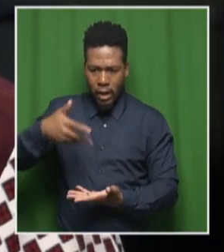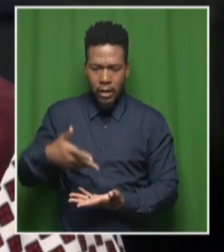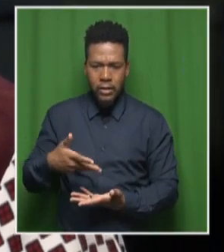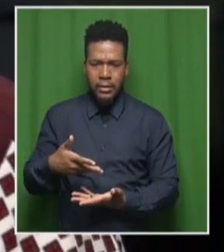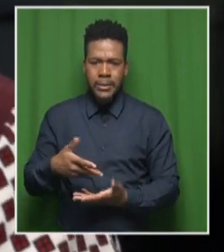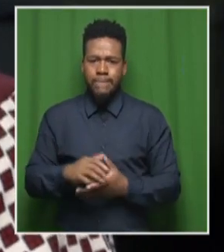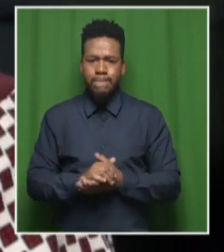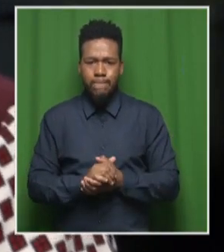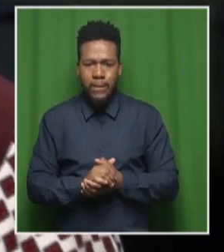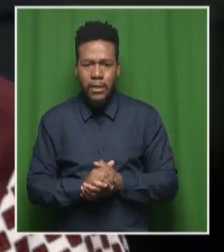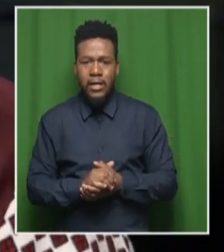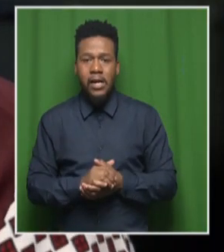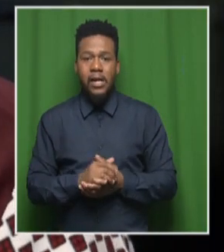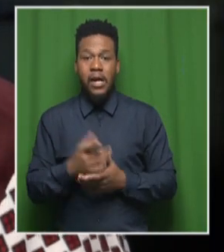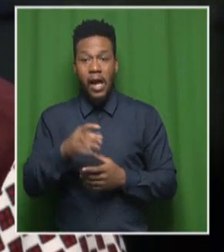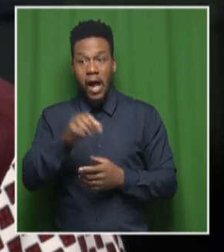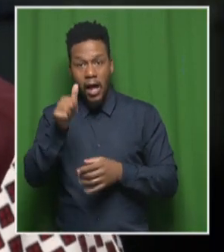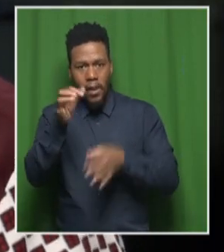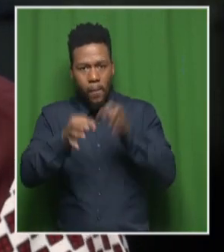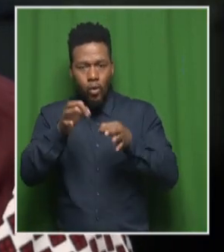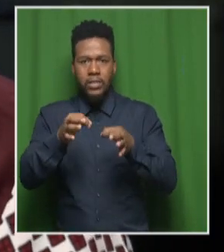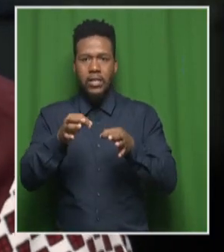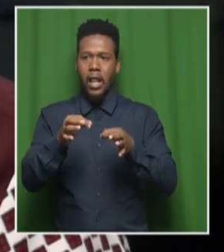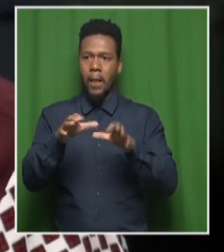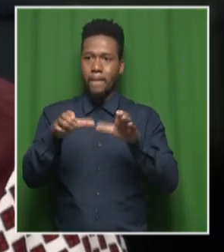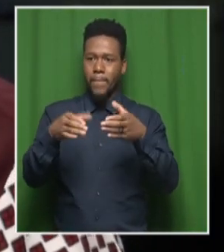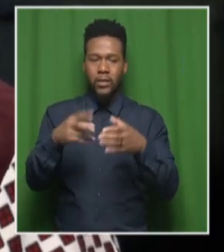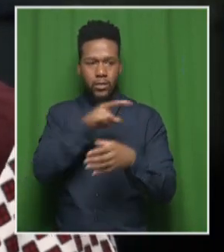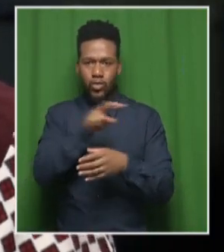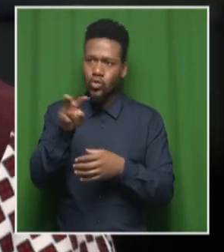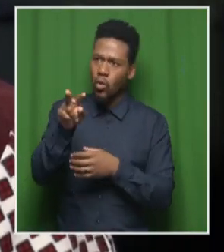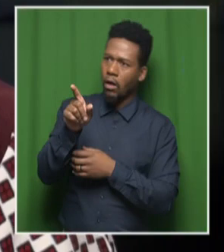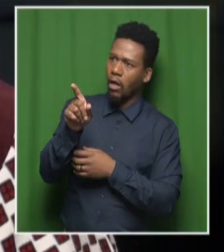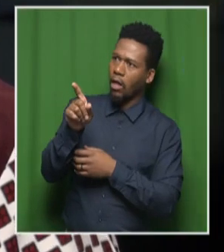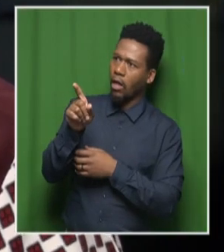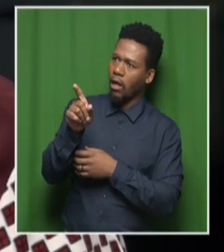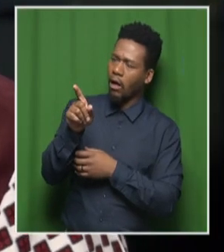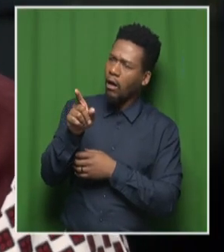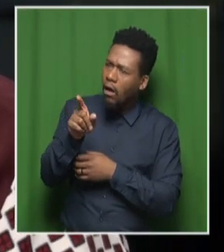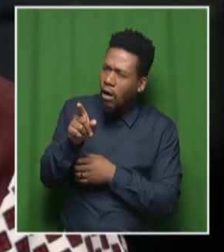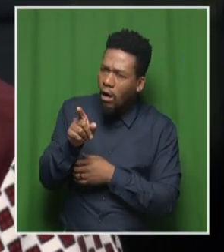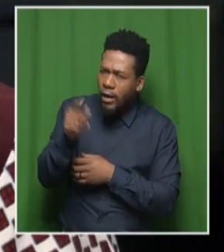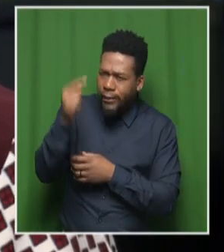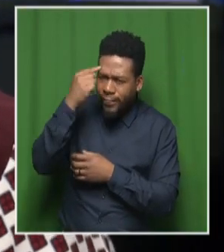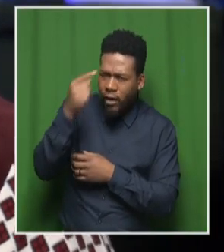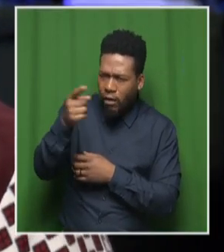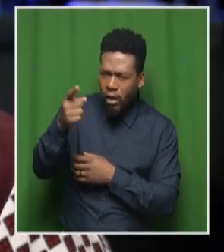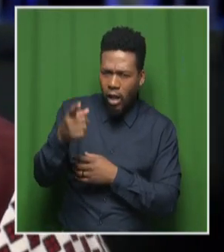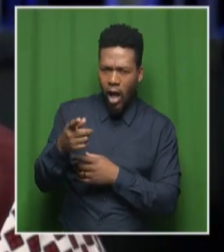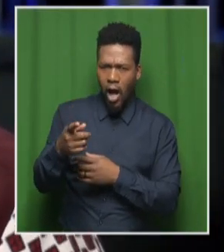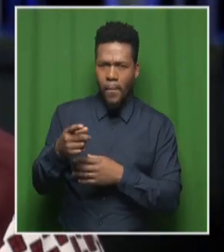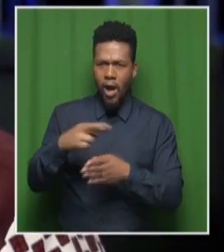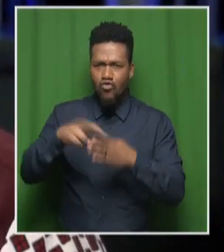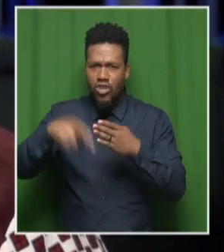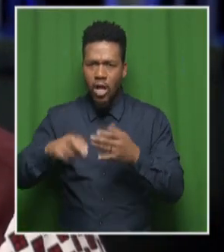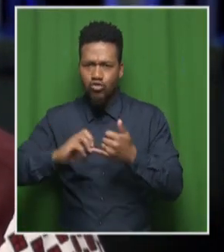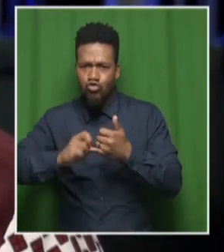that moment that some political parties came through and saw this happening, and they alleged that the results were being